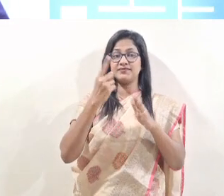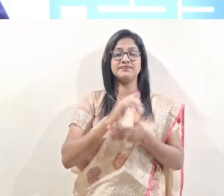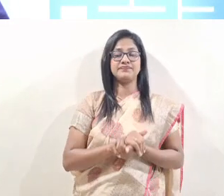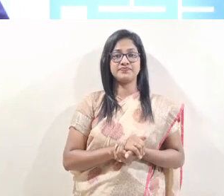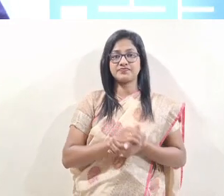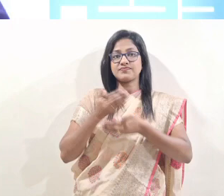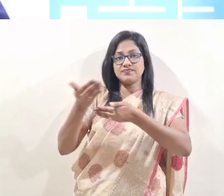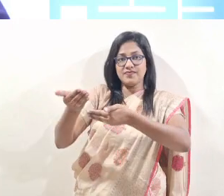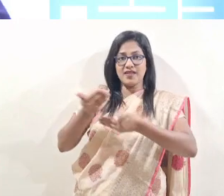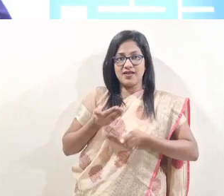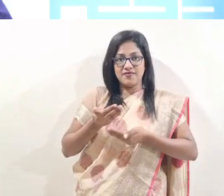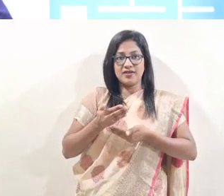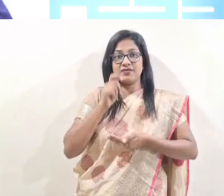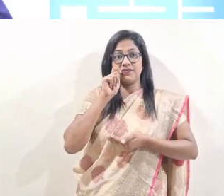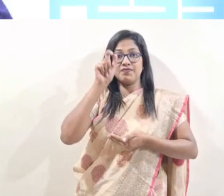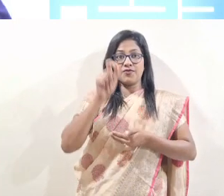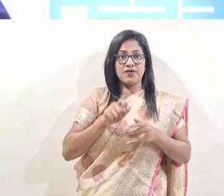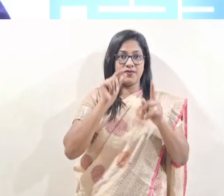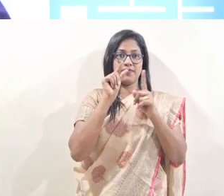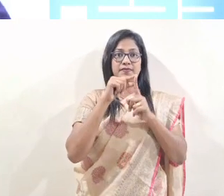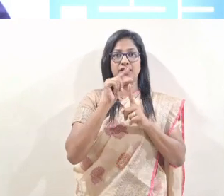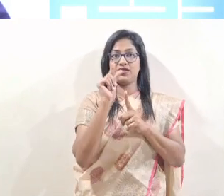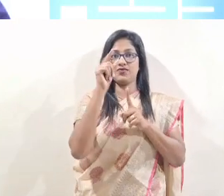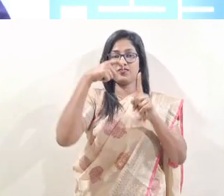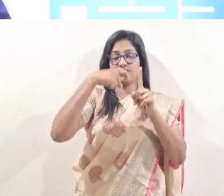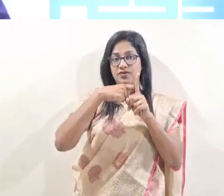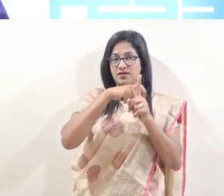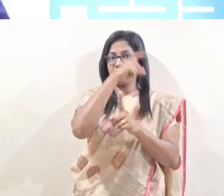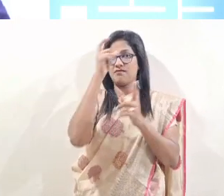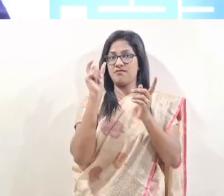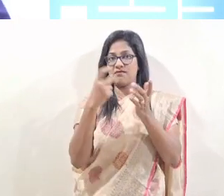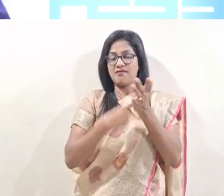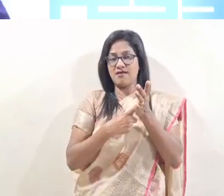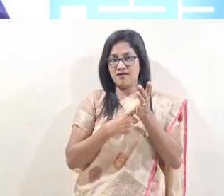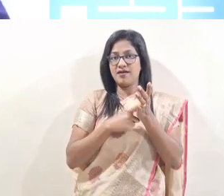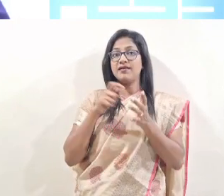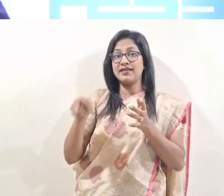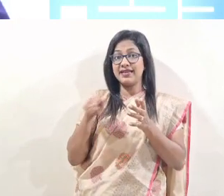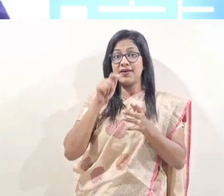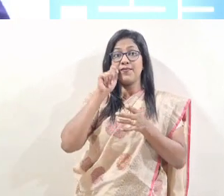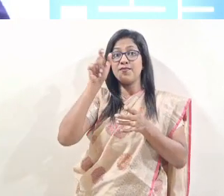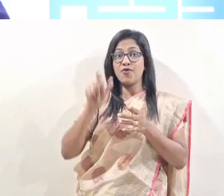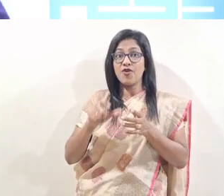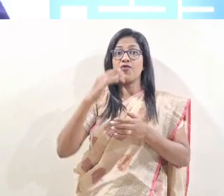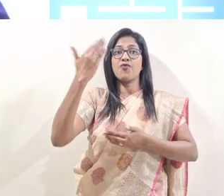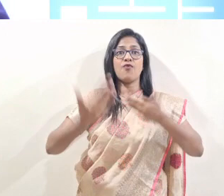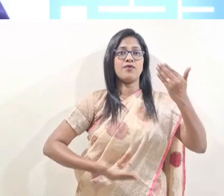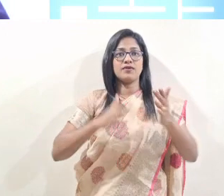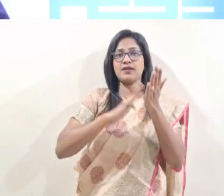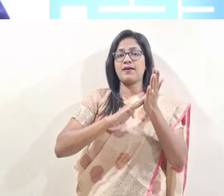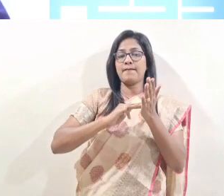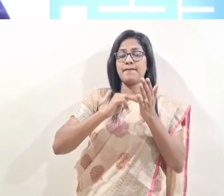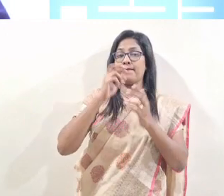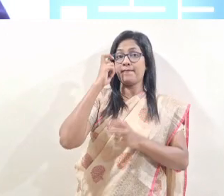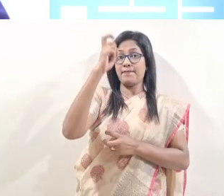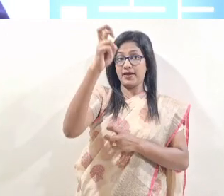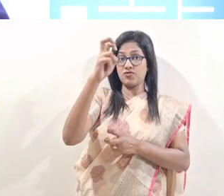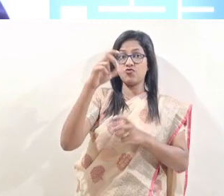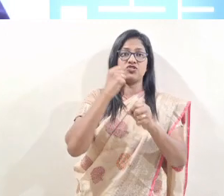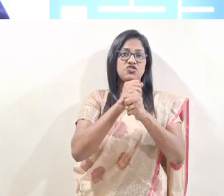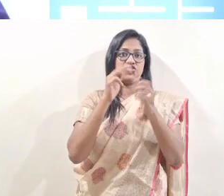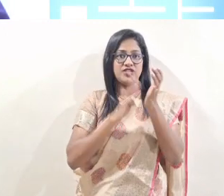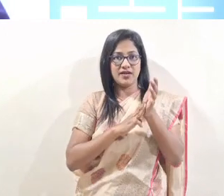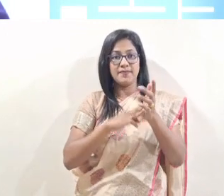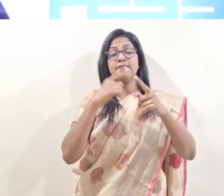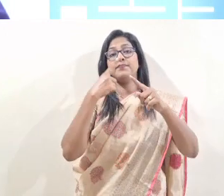me invite Mr. P.U.K. Reddy, who is the General Manager of Kolkata Metro and also Chairman